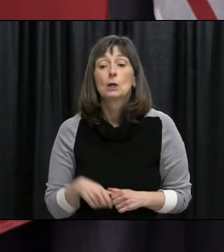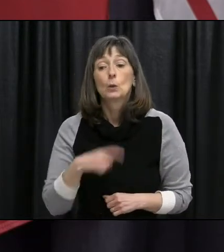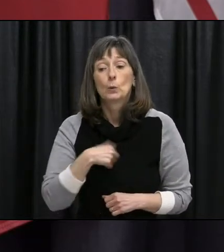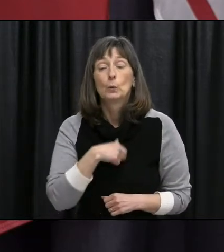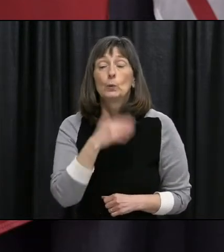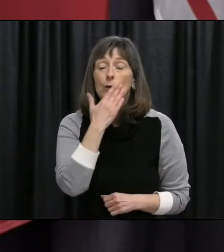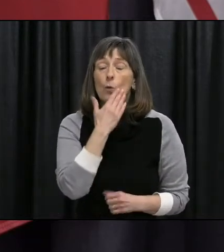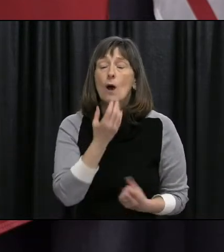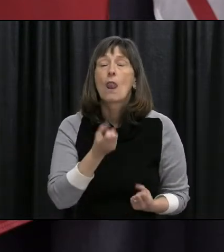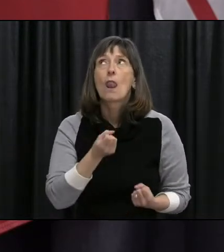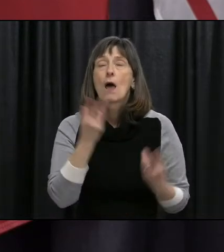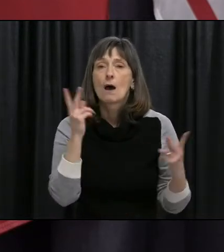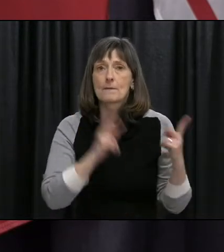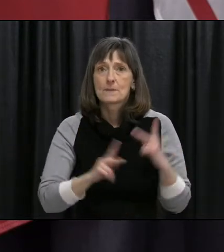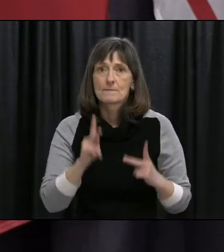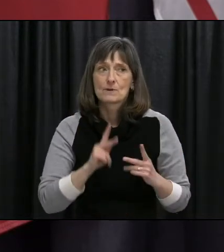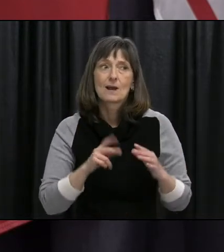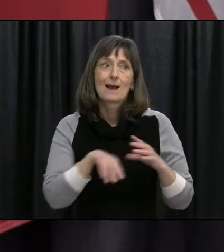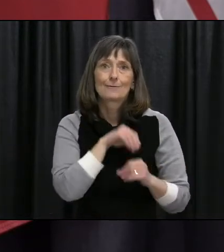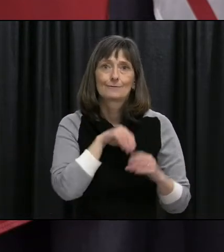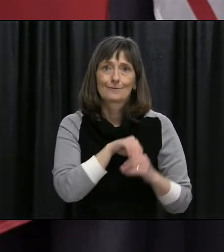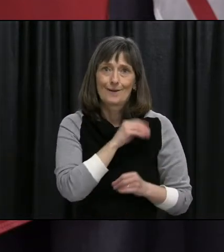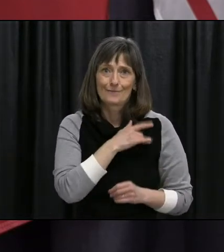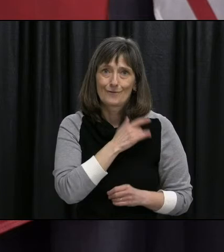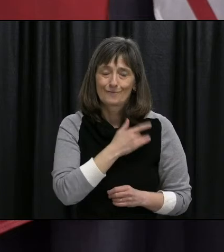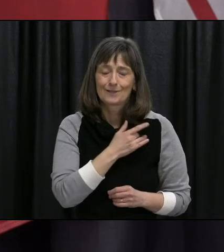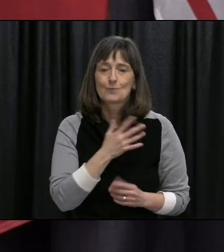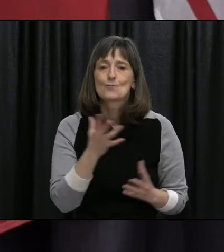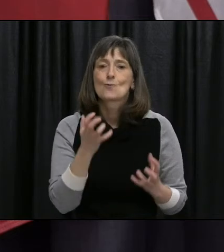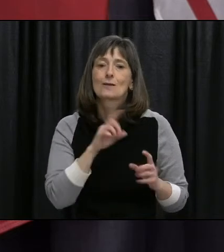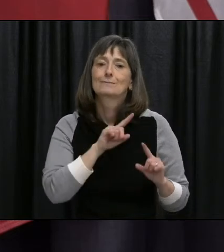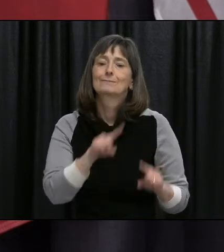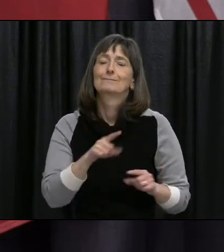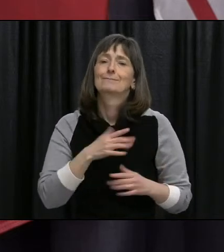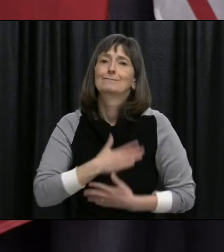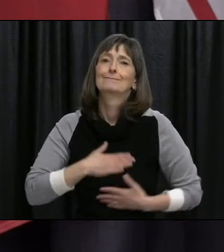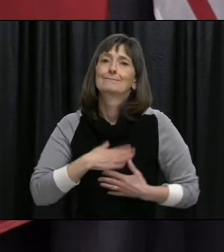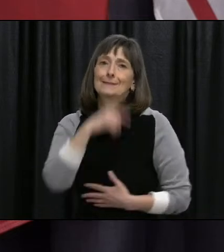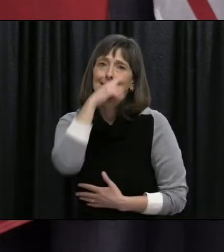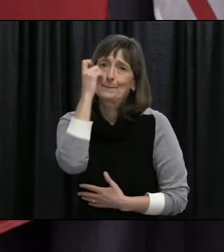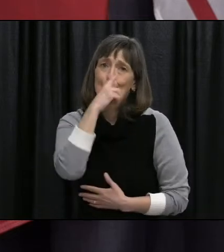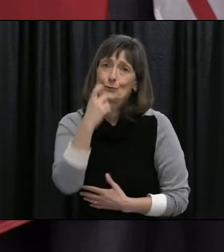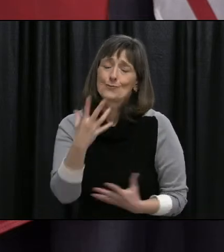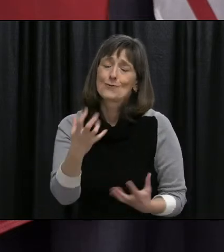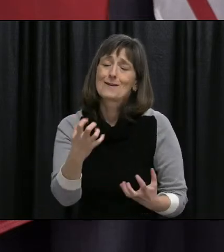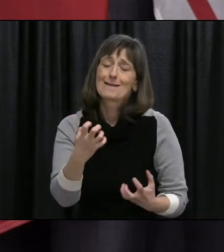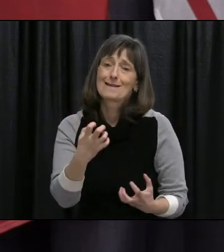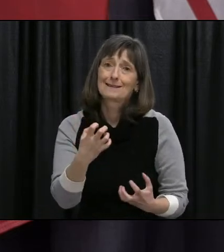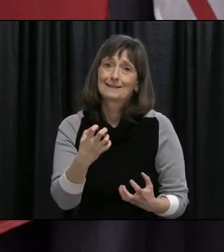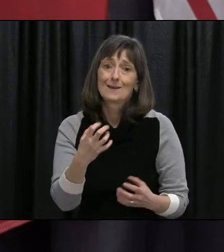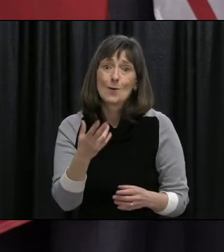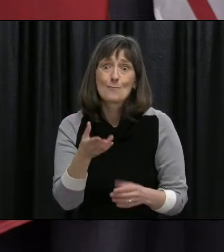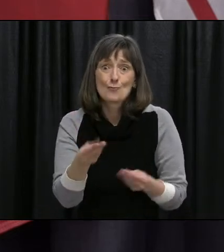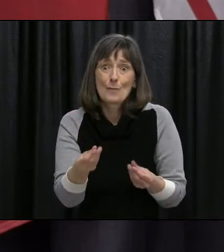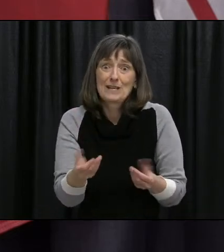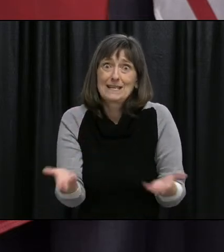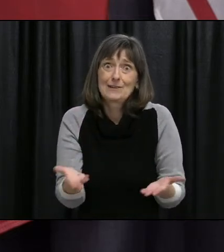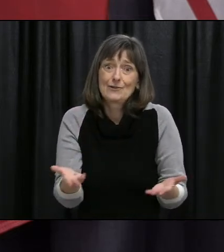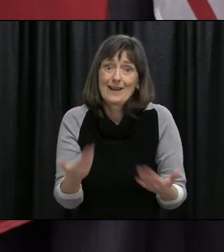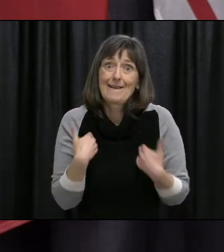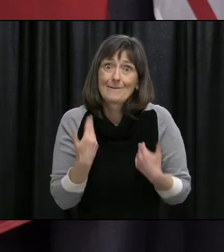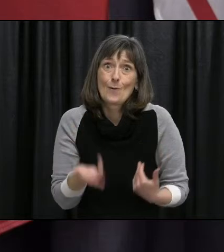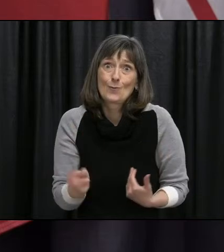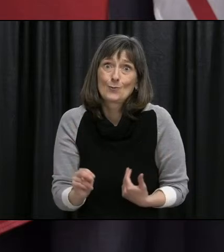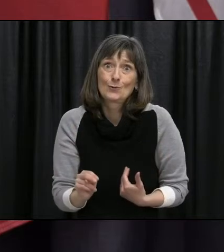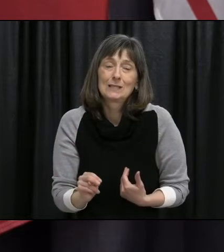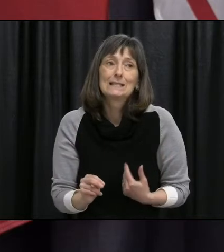of people that would own property from outside our province that would enjoy coming to Newfoundland and Labrador, but our situation is a little different.